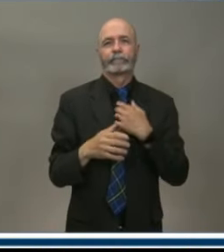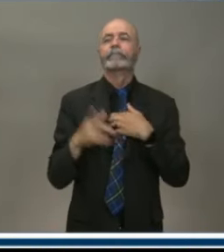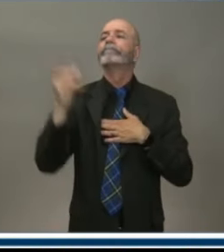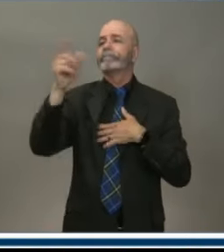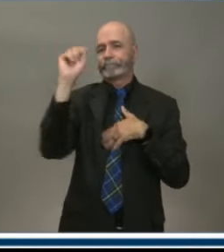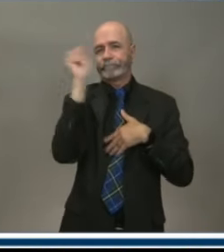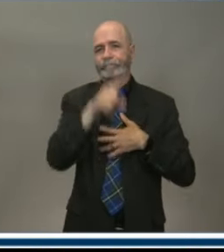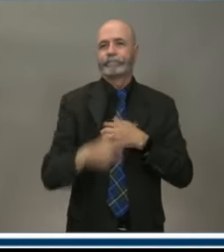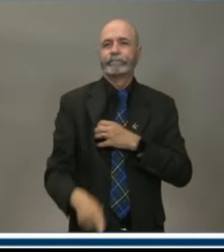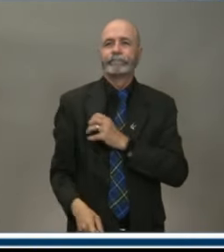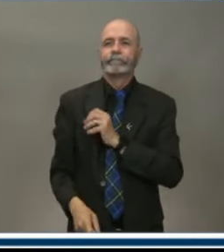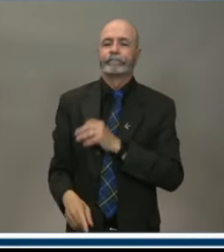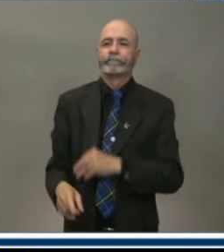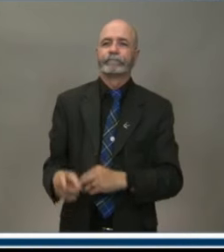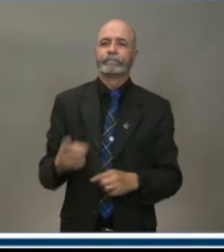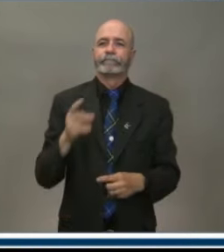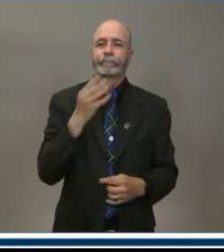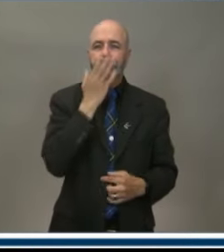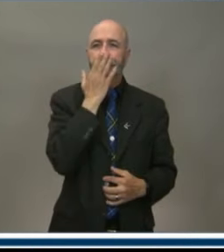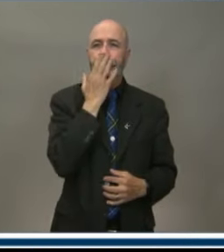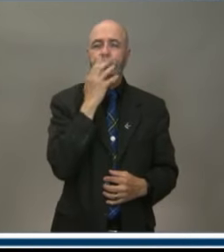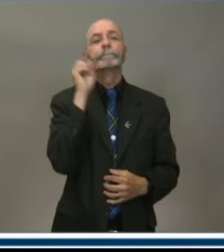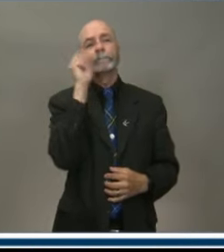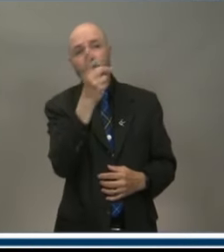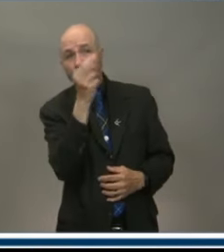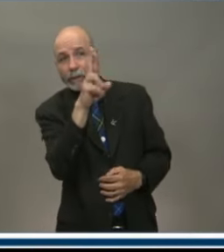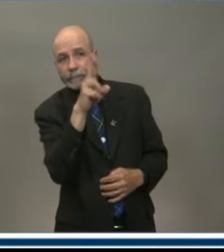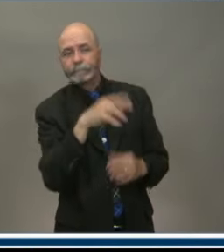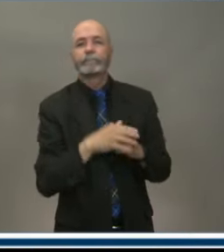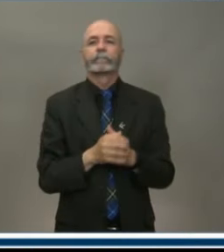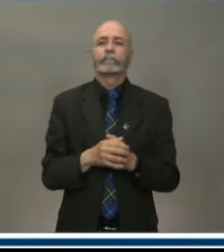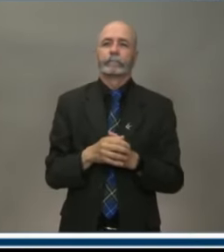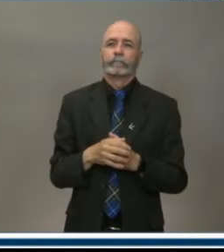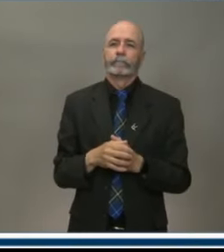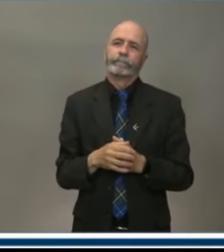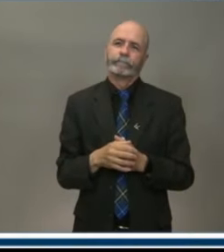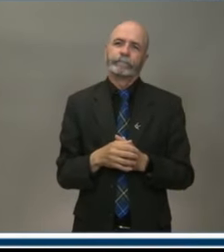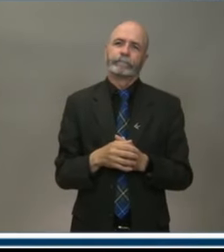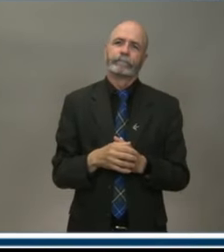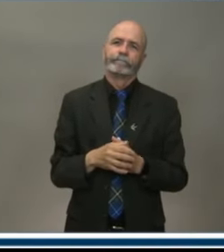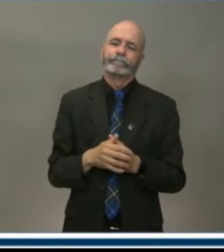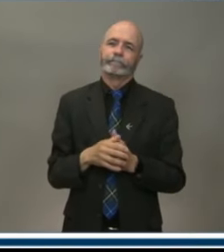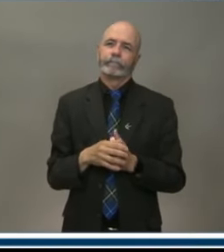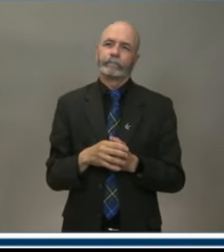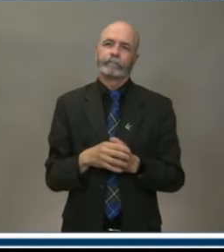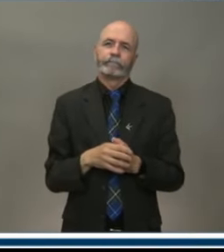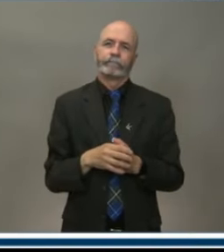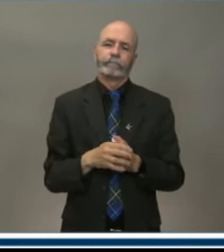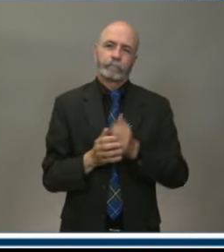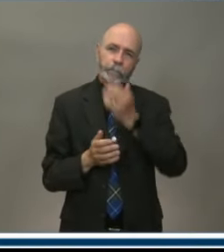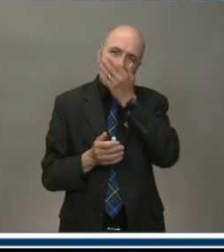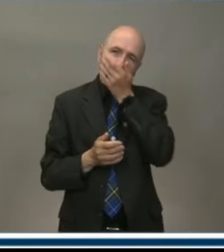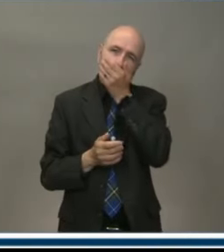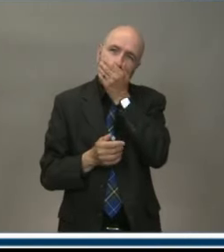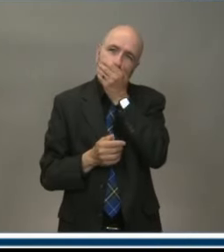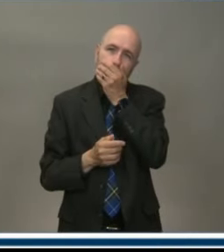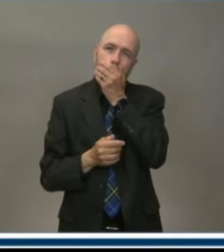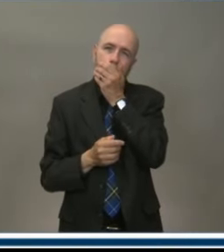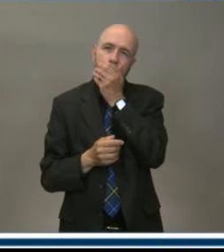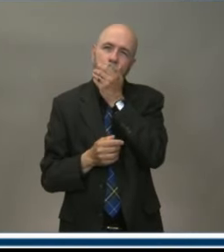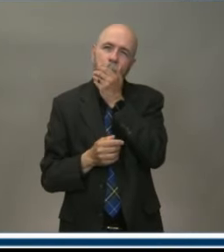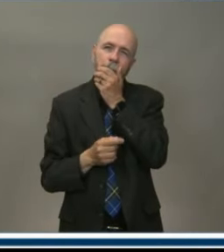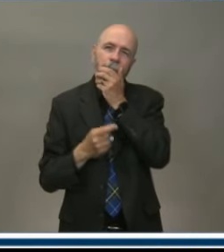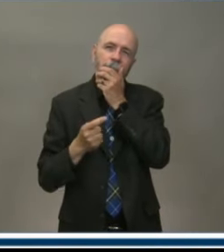for Dr. Strang. I was just wondering, there were comments made of the U.S. by President Trump about